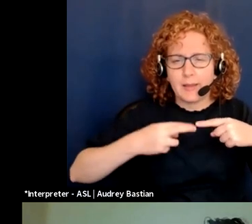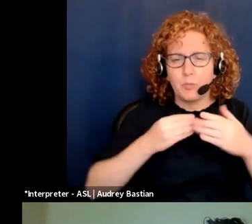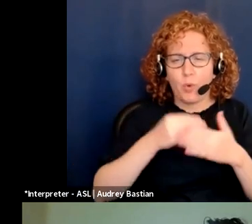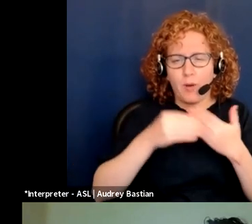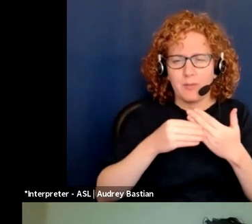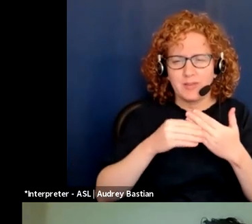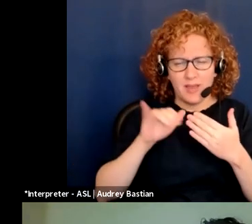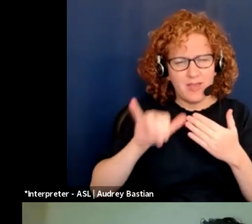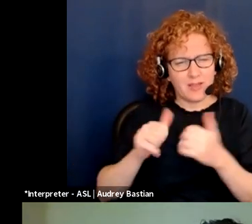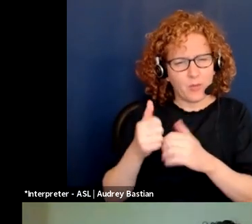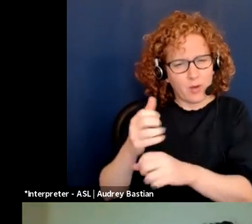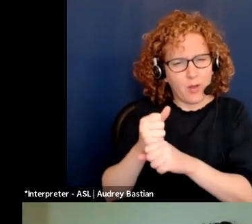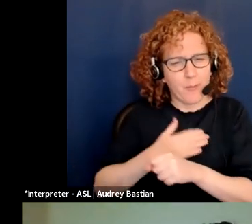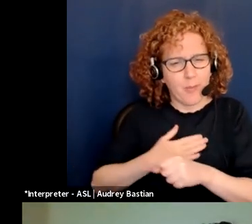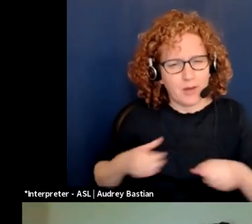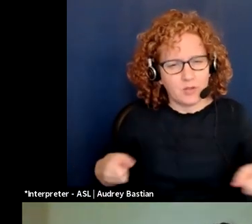a,